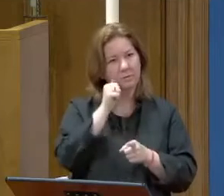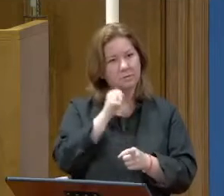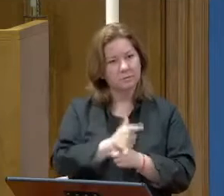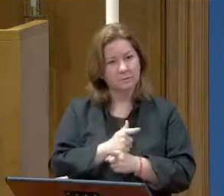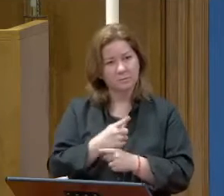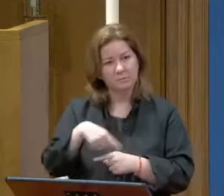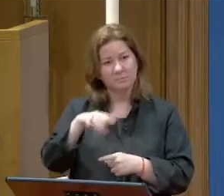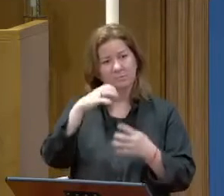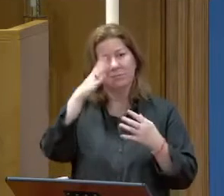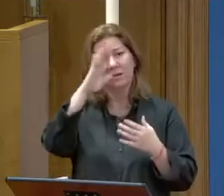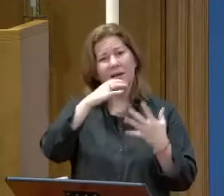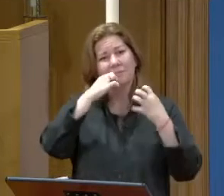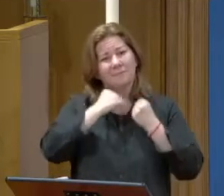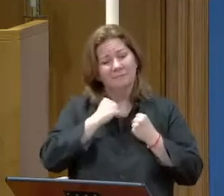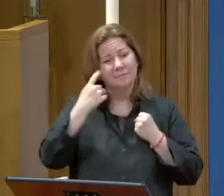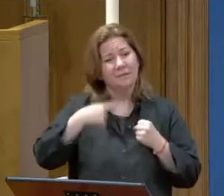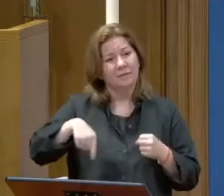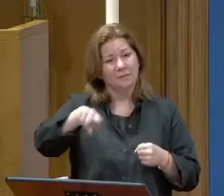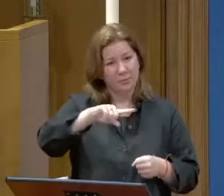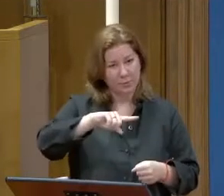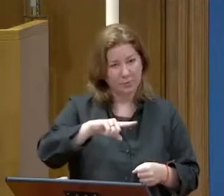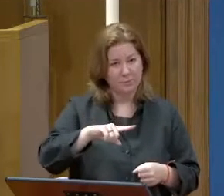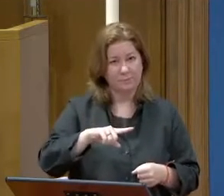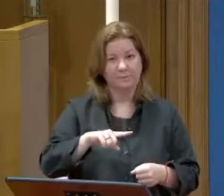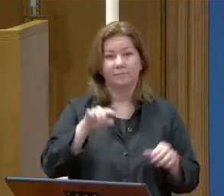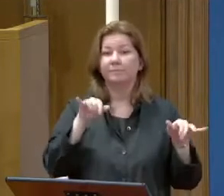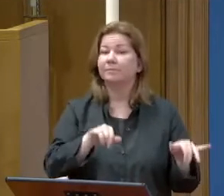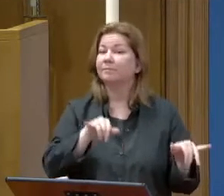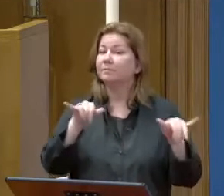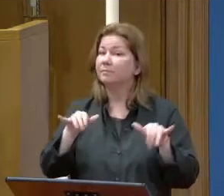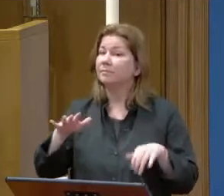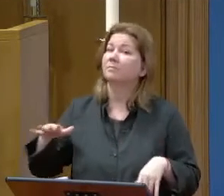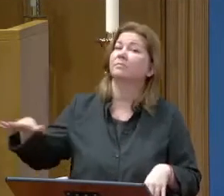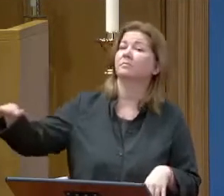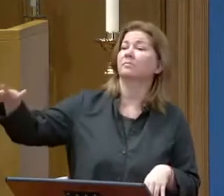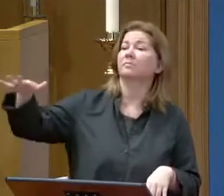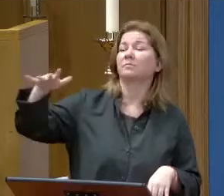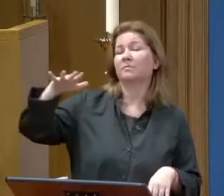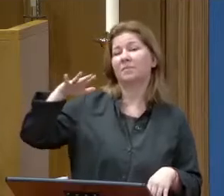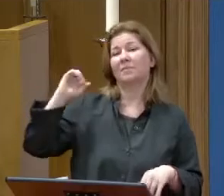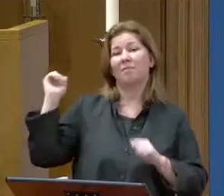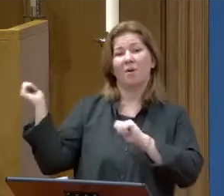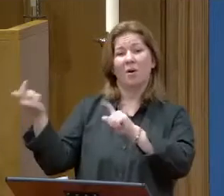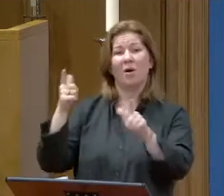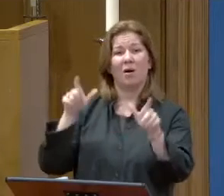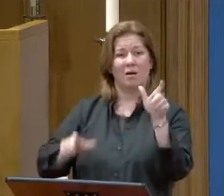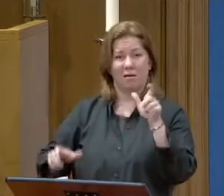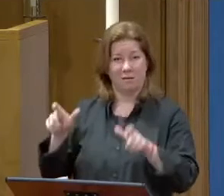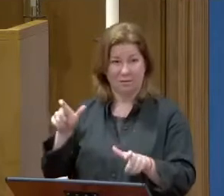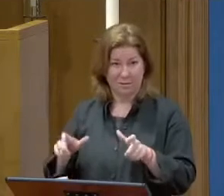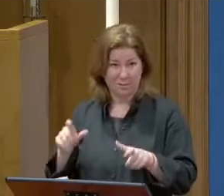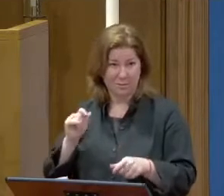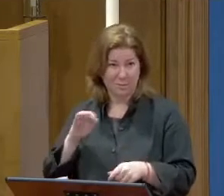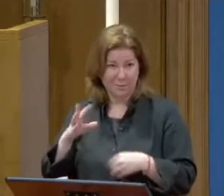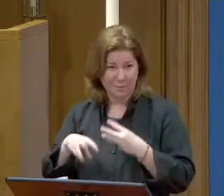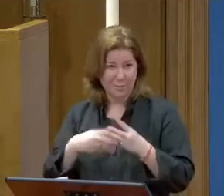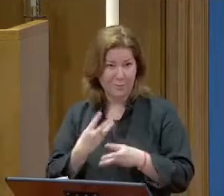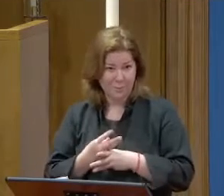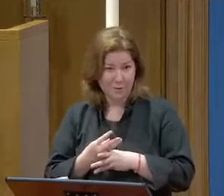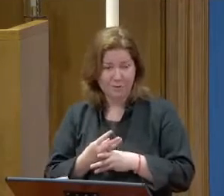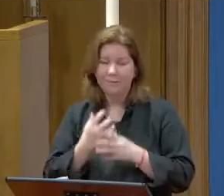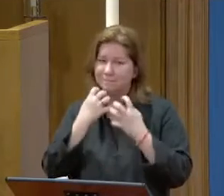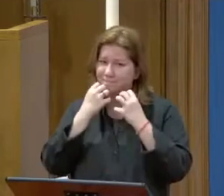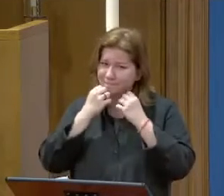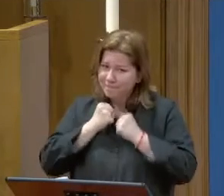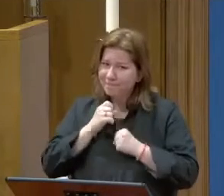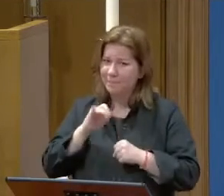God, as, by the way, are all the people of the world beloved of God, we